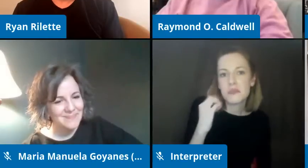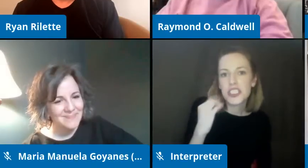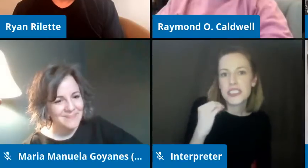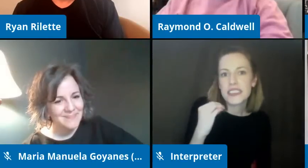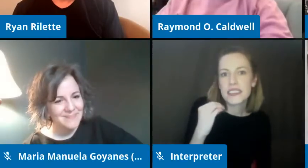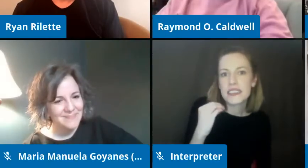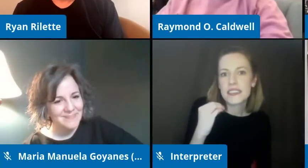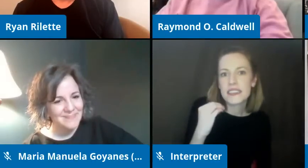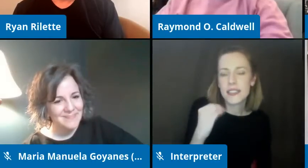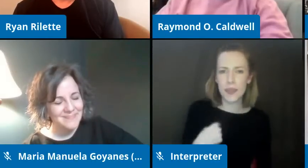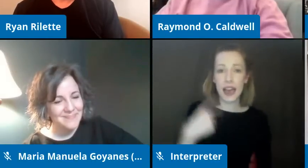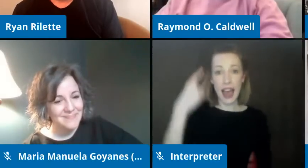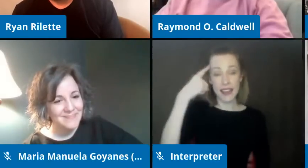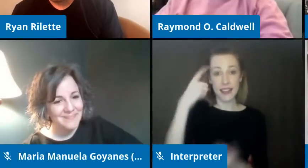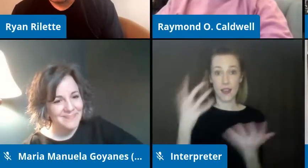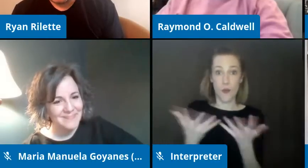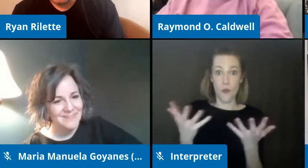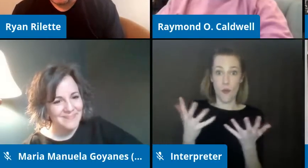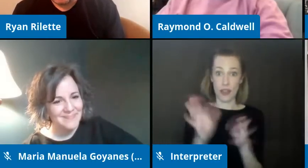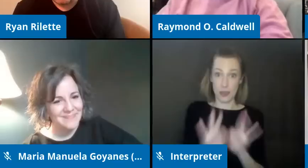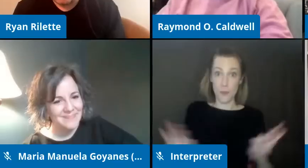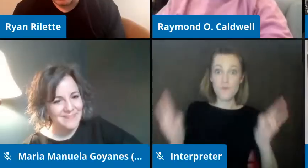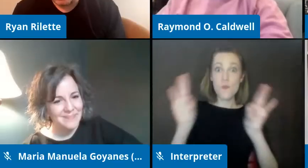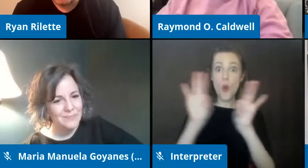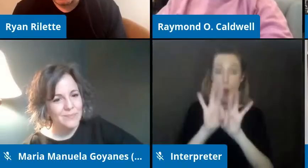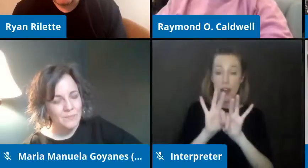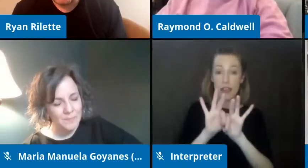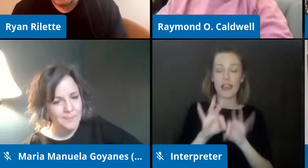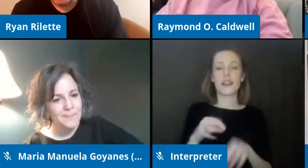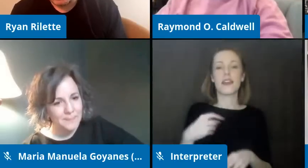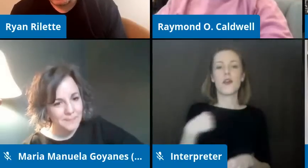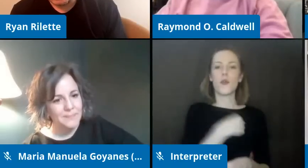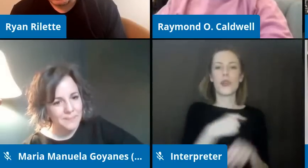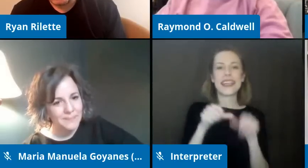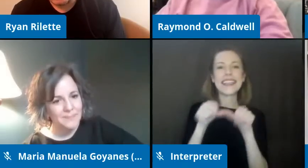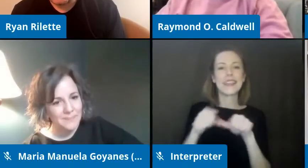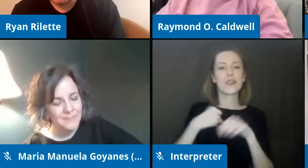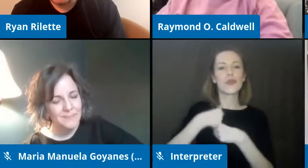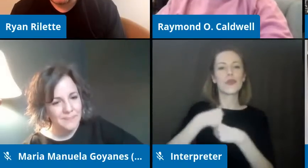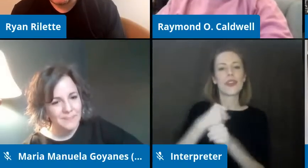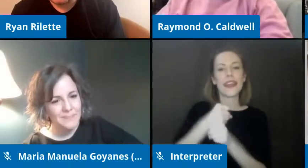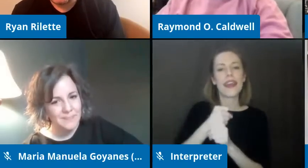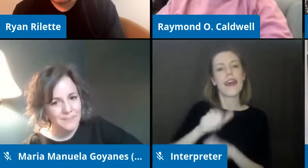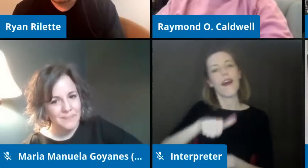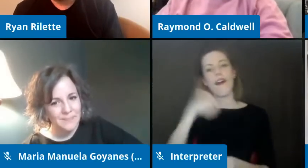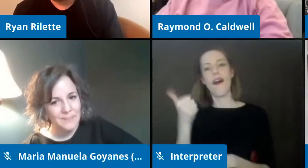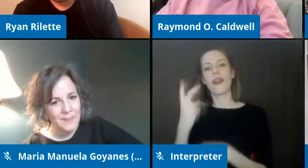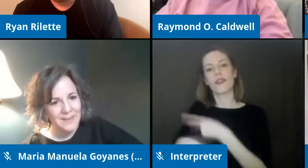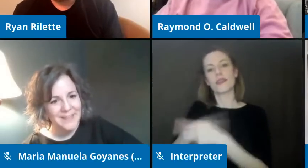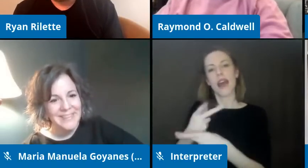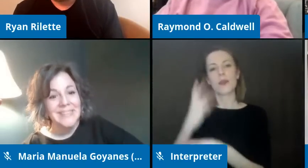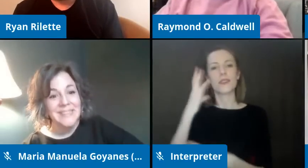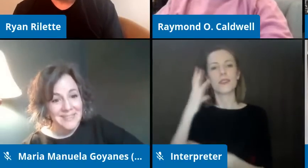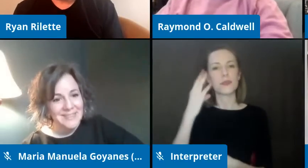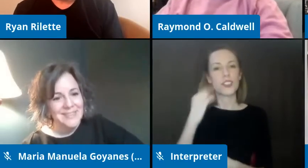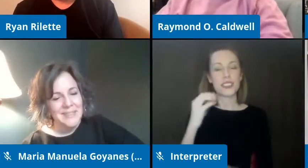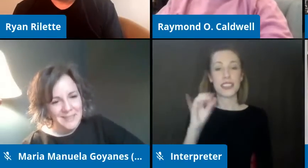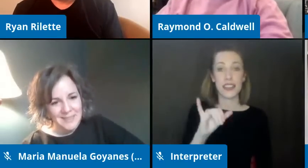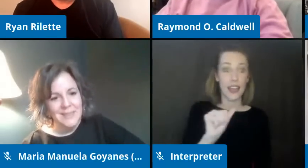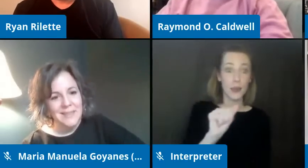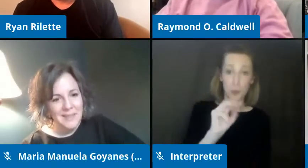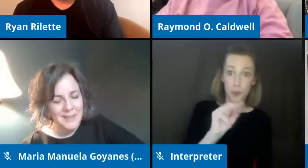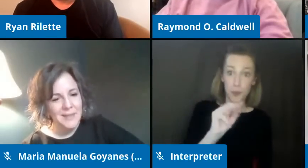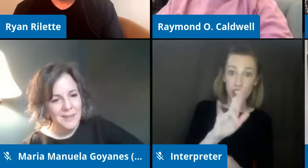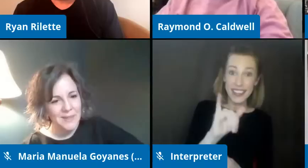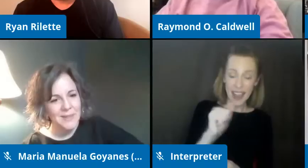create, while this is happening, other kinds of experience, like what Maria is talking about. We have a thing, Share Your Story. We're encouraging people